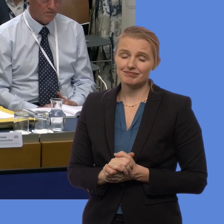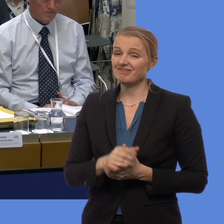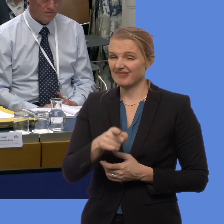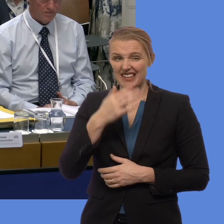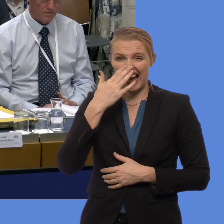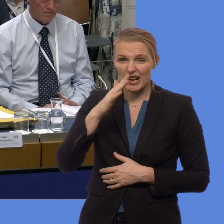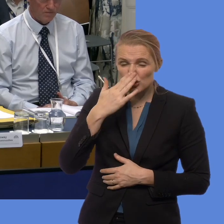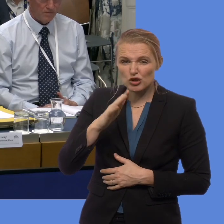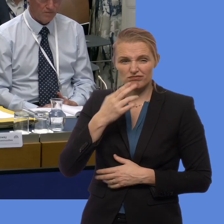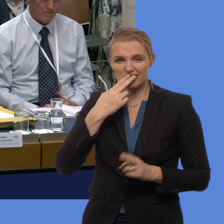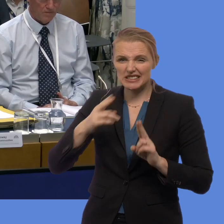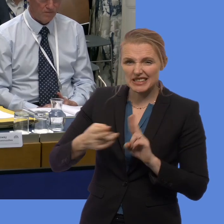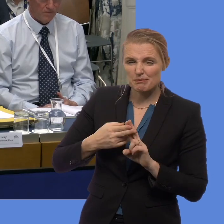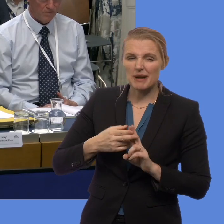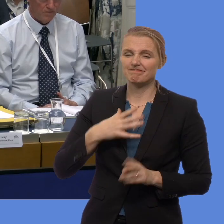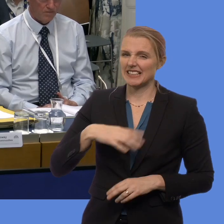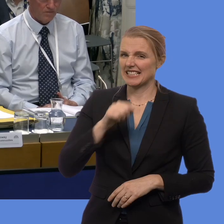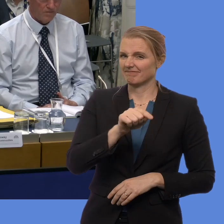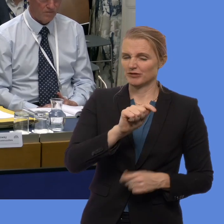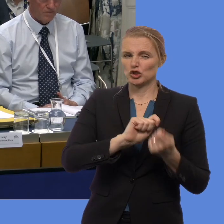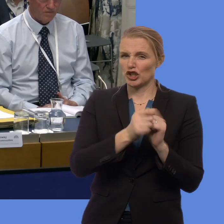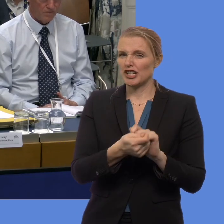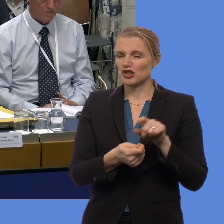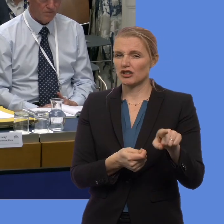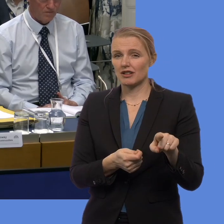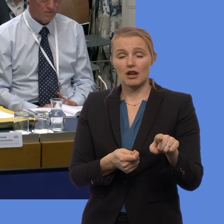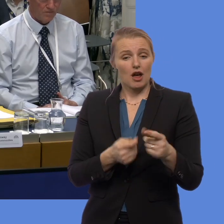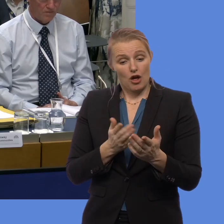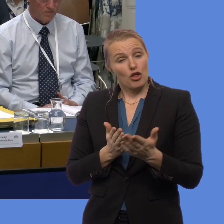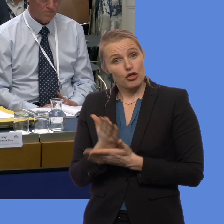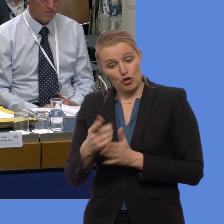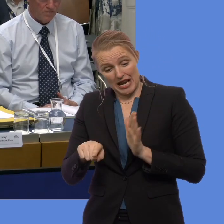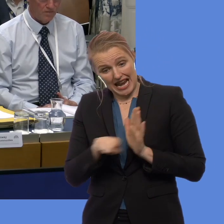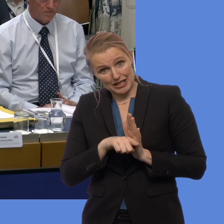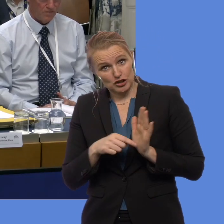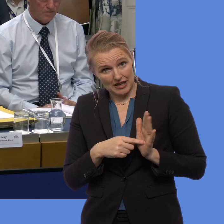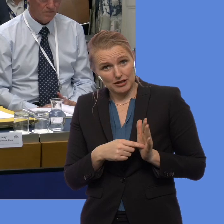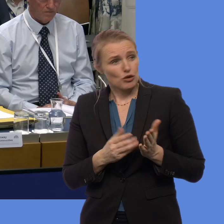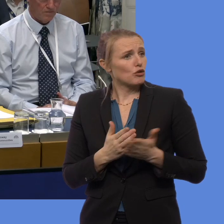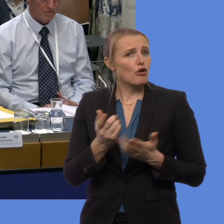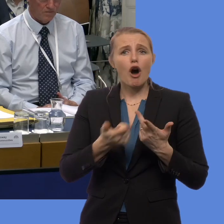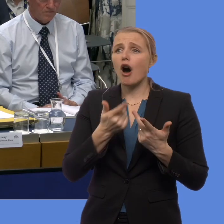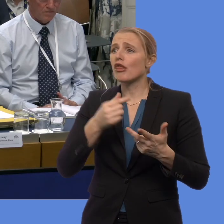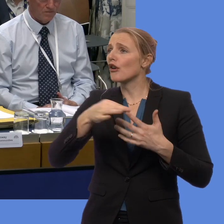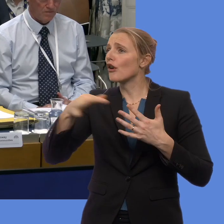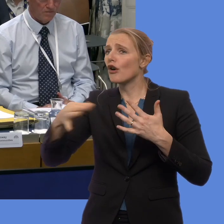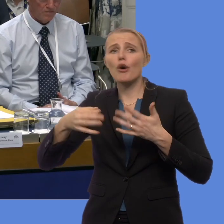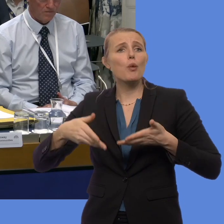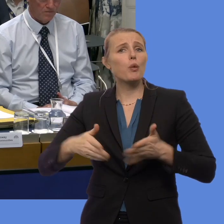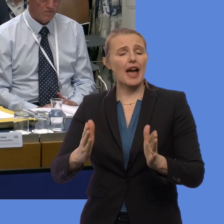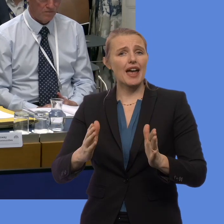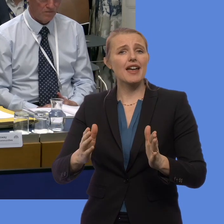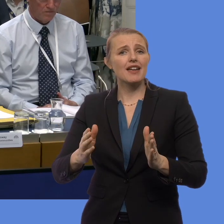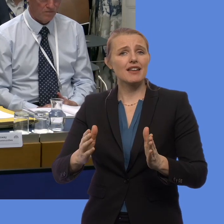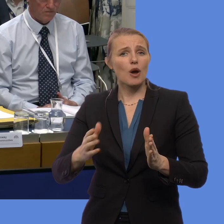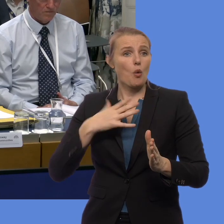destigmatisation, and that isn't just the legislation, but that hopefully will be a catalyst to a wider societal understanding. I